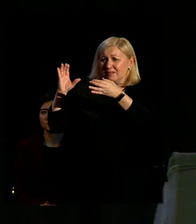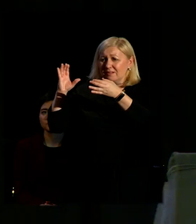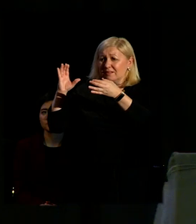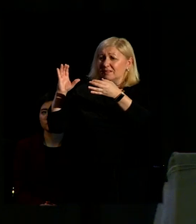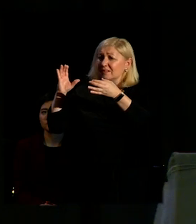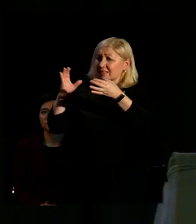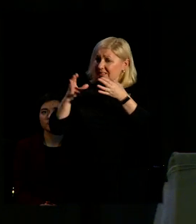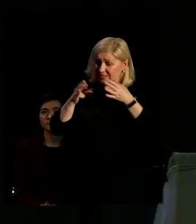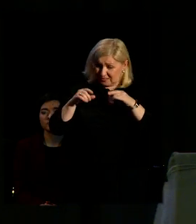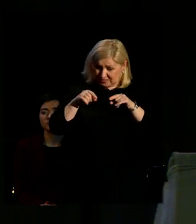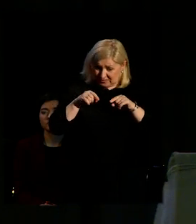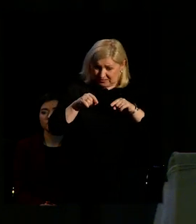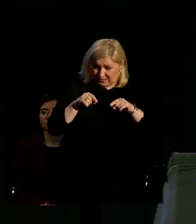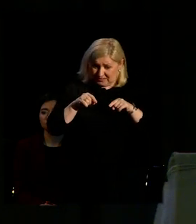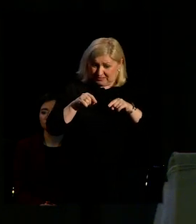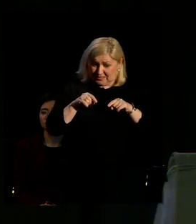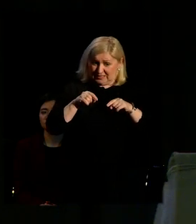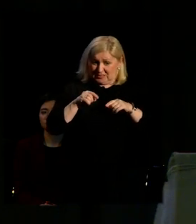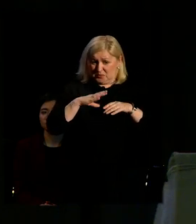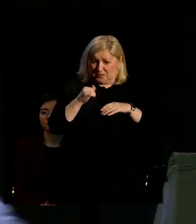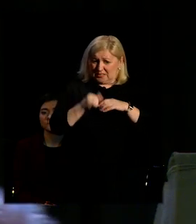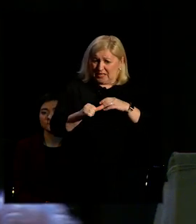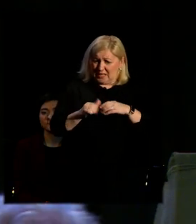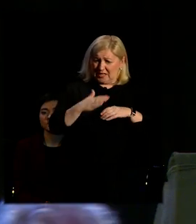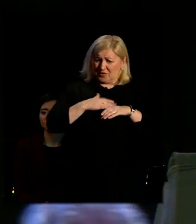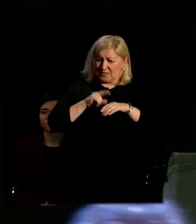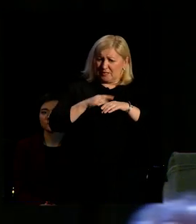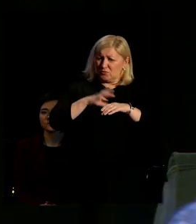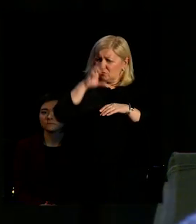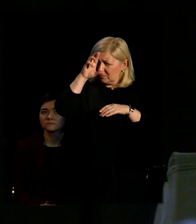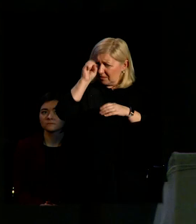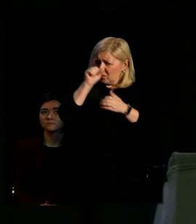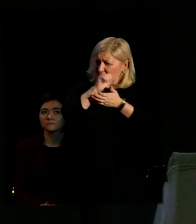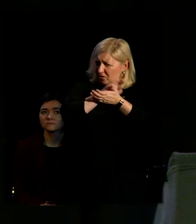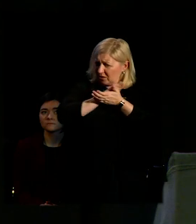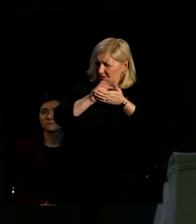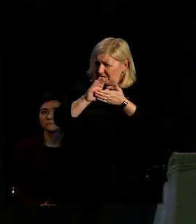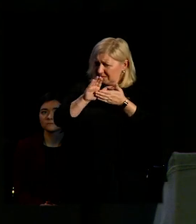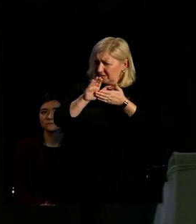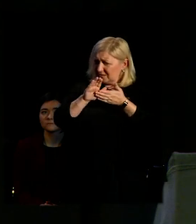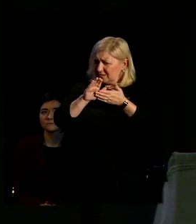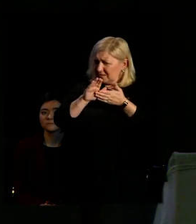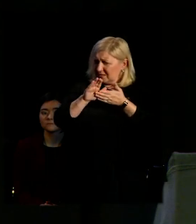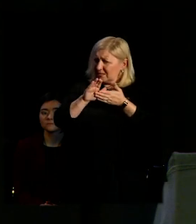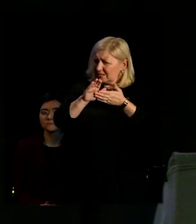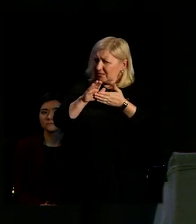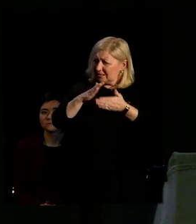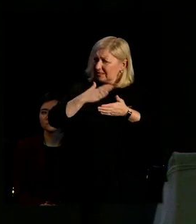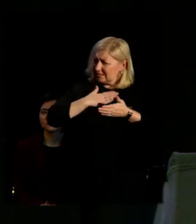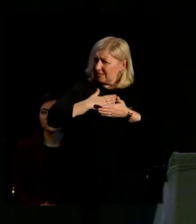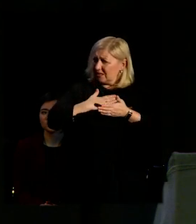As our annual Holocaust Memorial Day draws to a close, it is